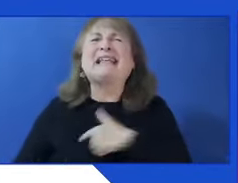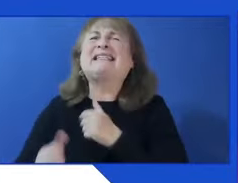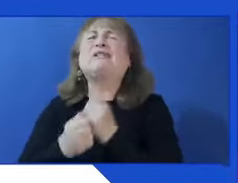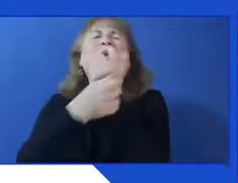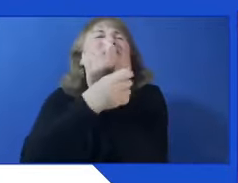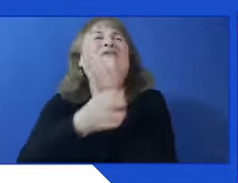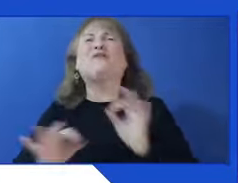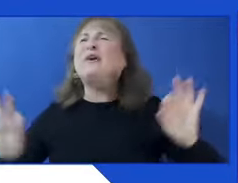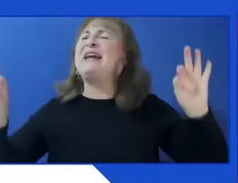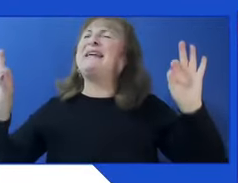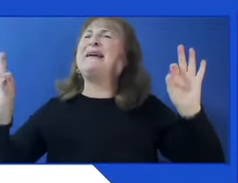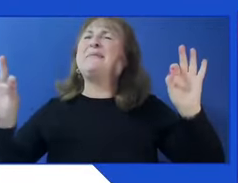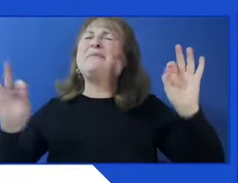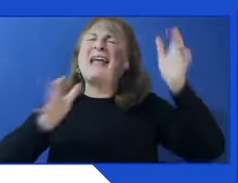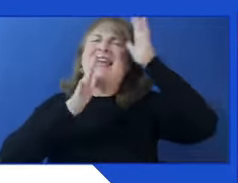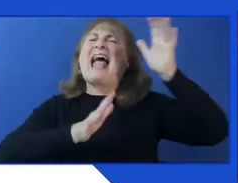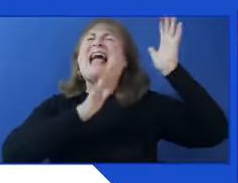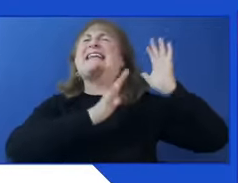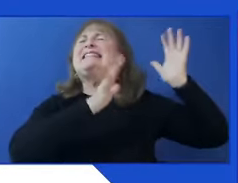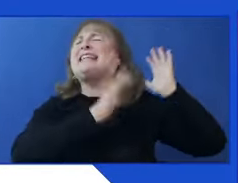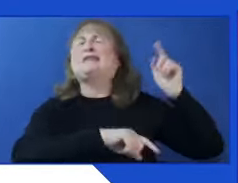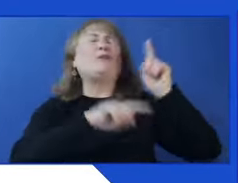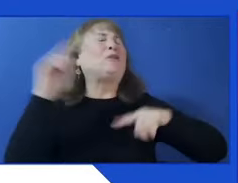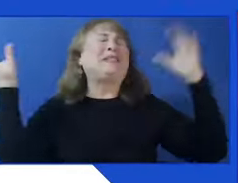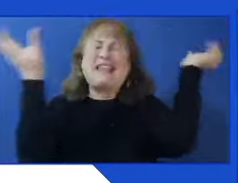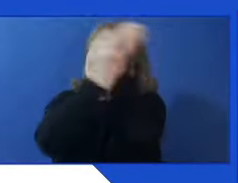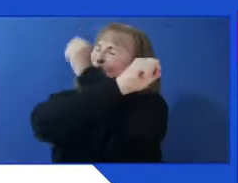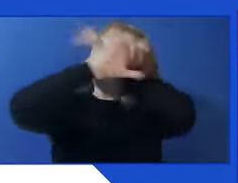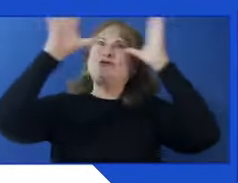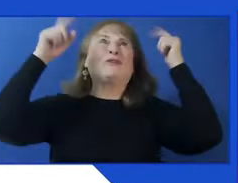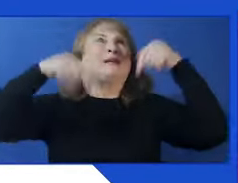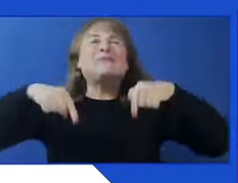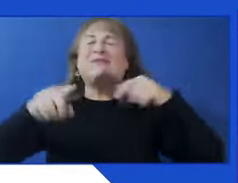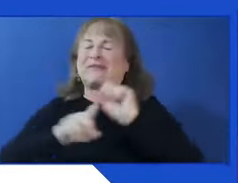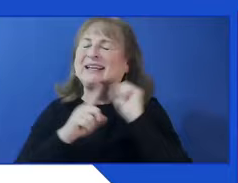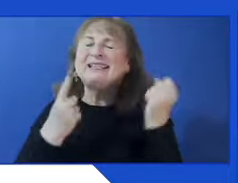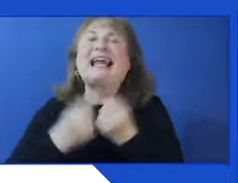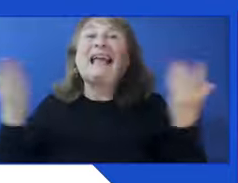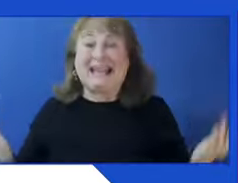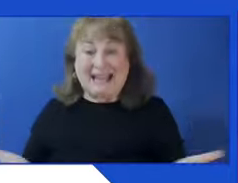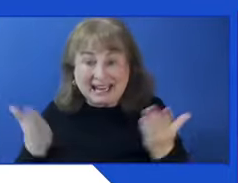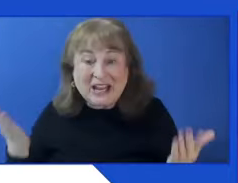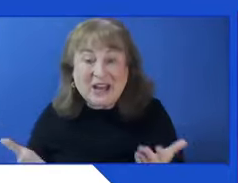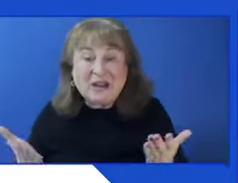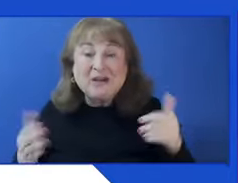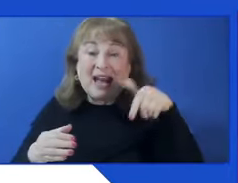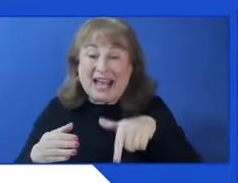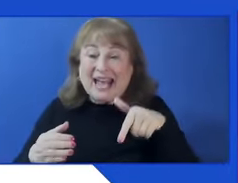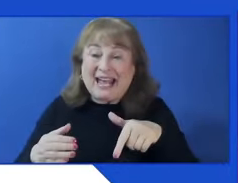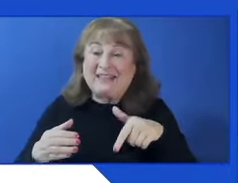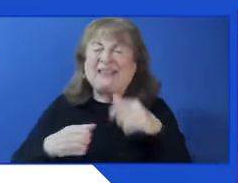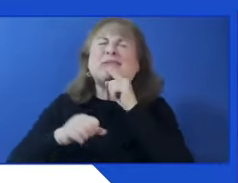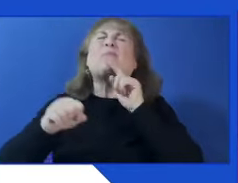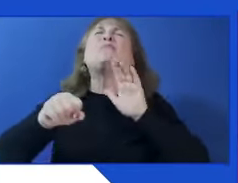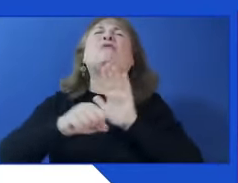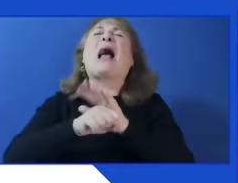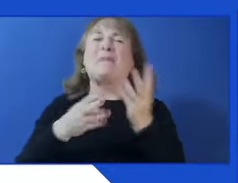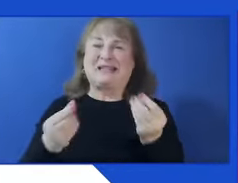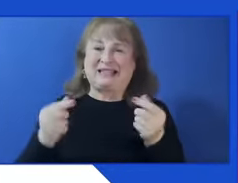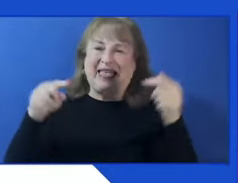freedom our ancestors could never have dreamed of. Here, in this promised